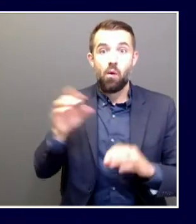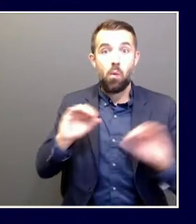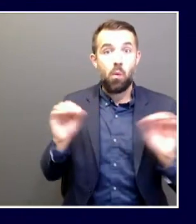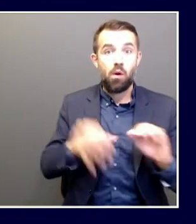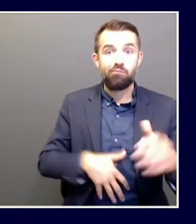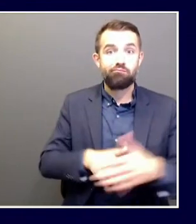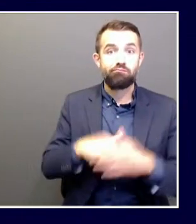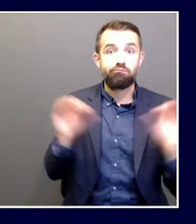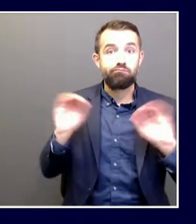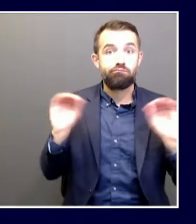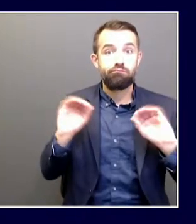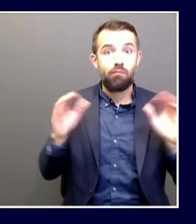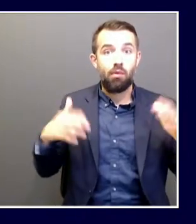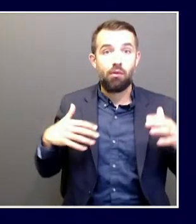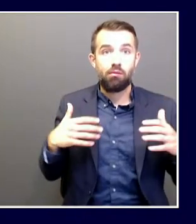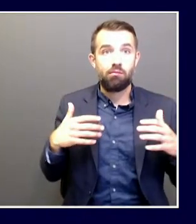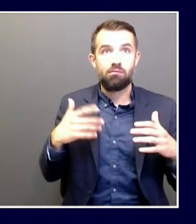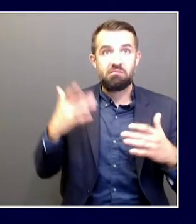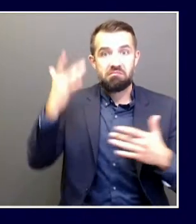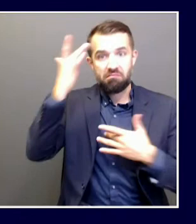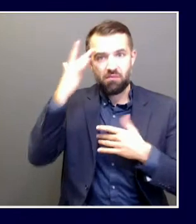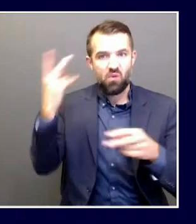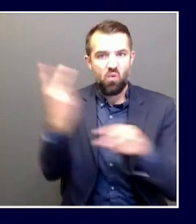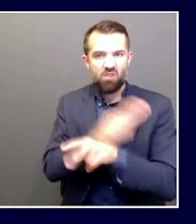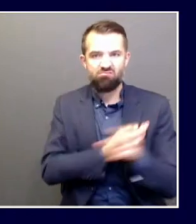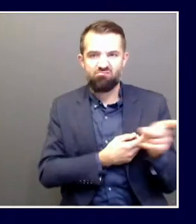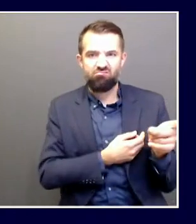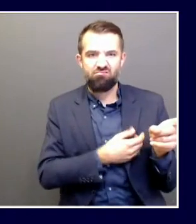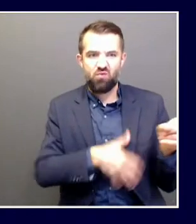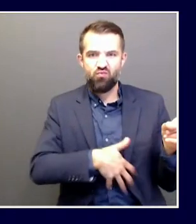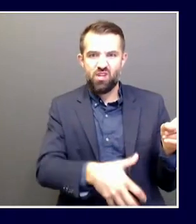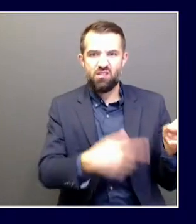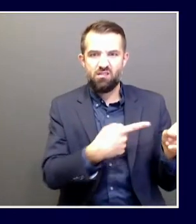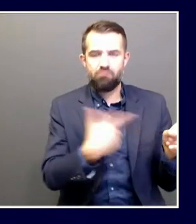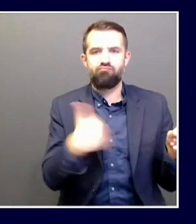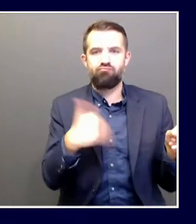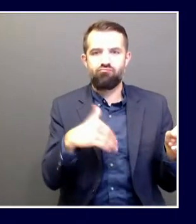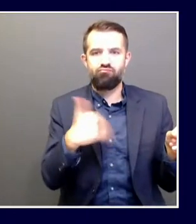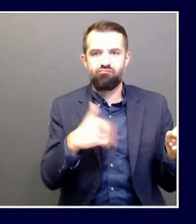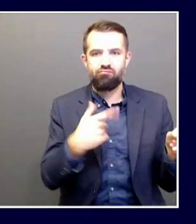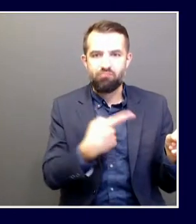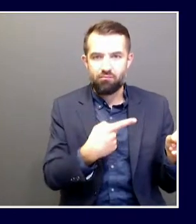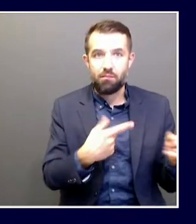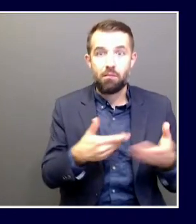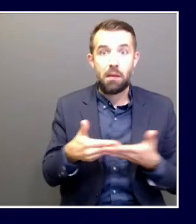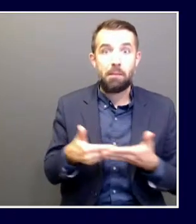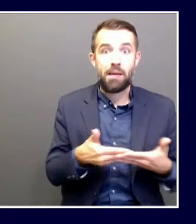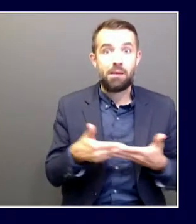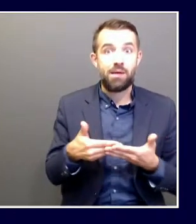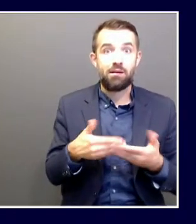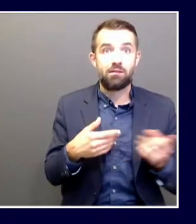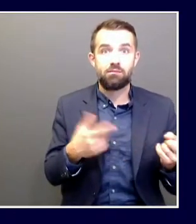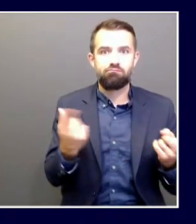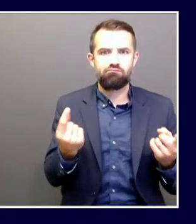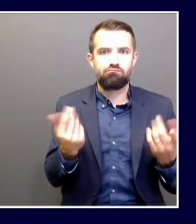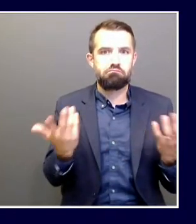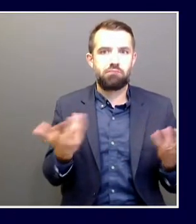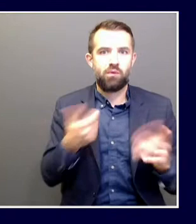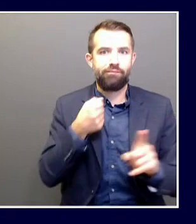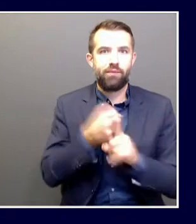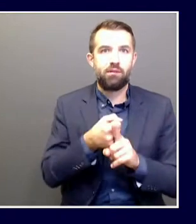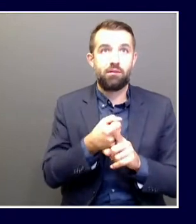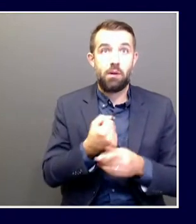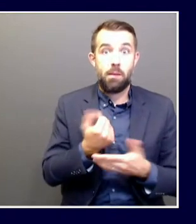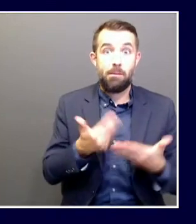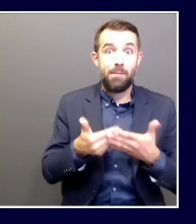what about the baby? Well, babies, after they're born, do get some degree of protection from their moms, but that